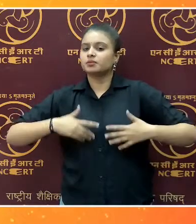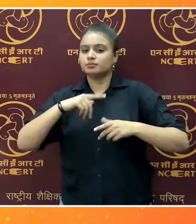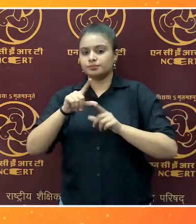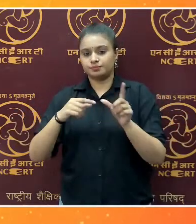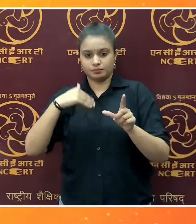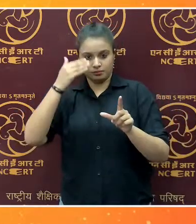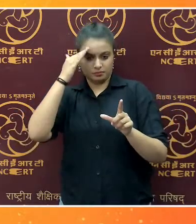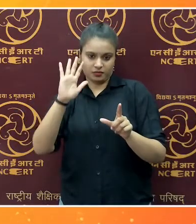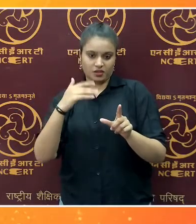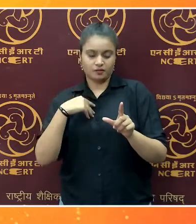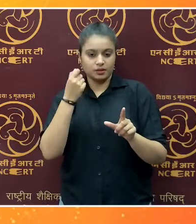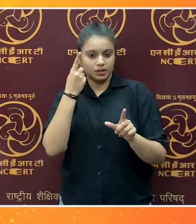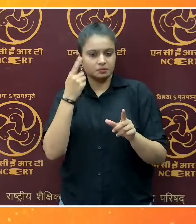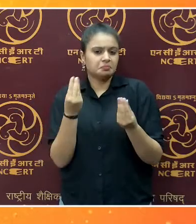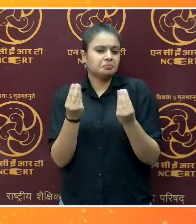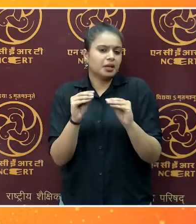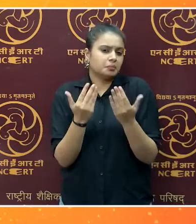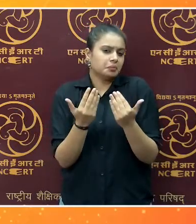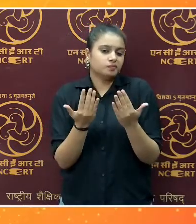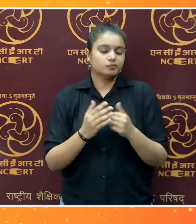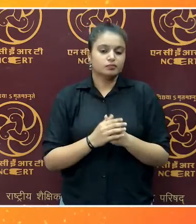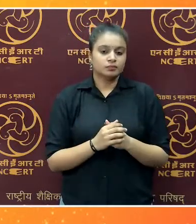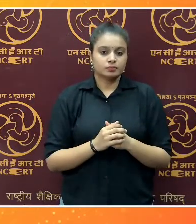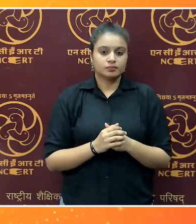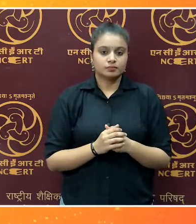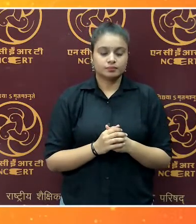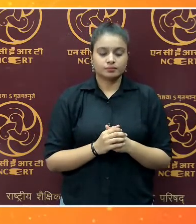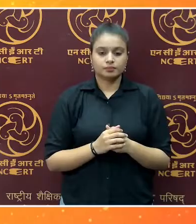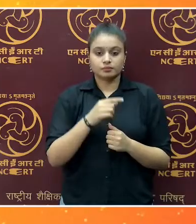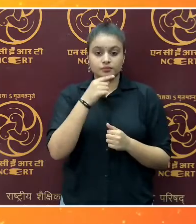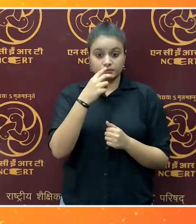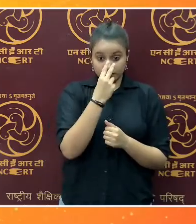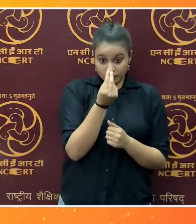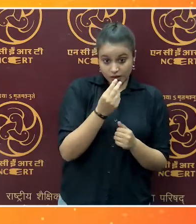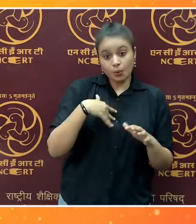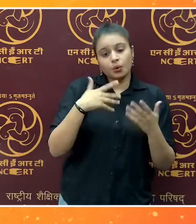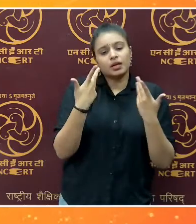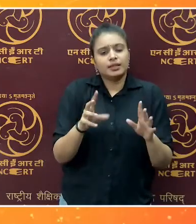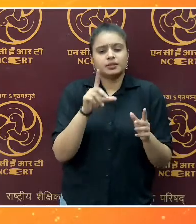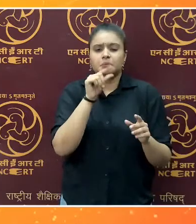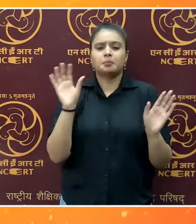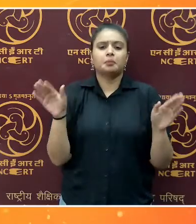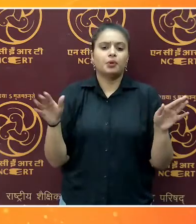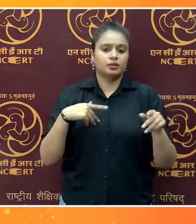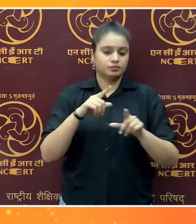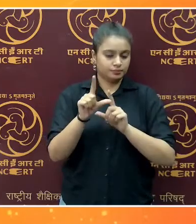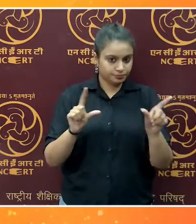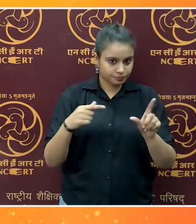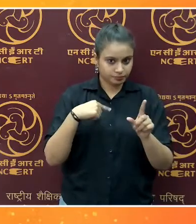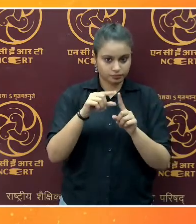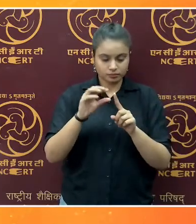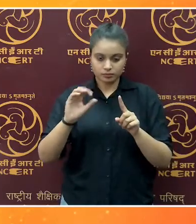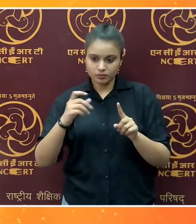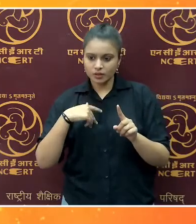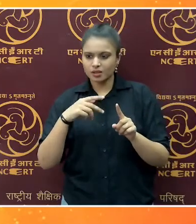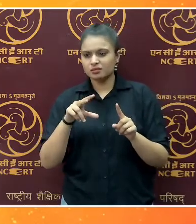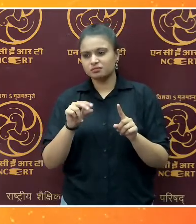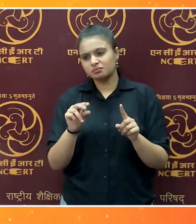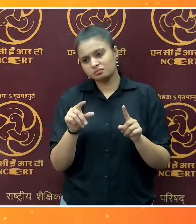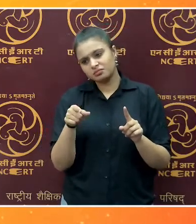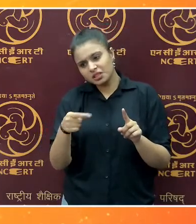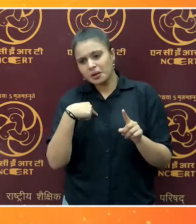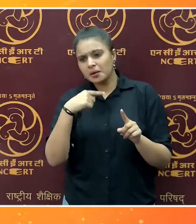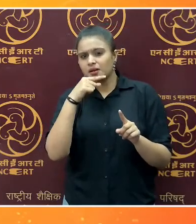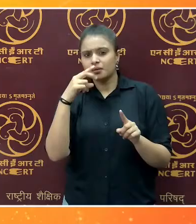you better understand the parrot Parrot language. language, a bird's language. So then Polynesia says that it's not just the